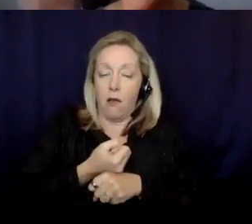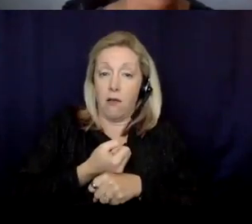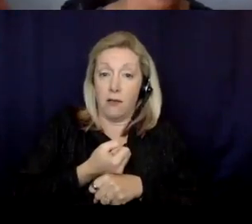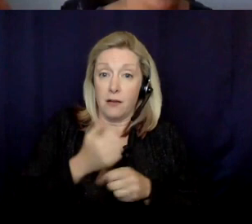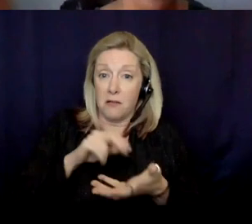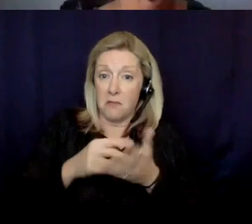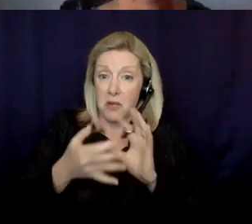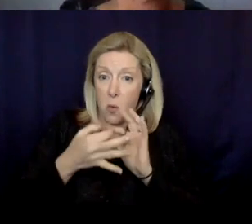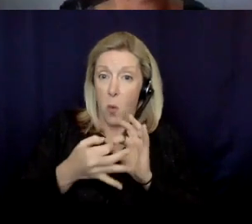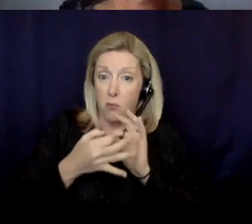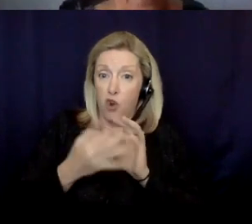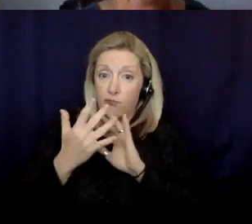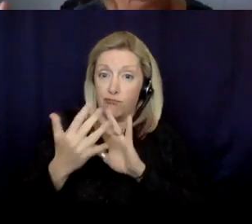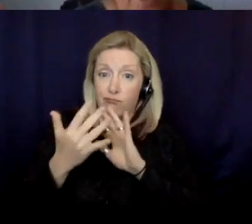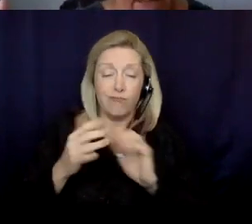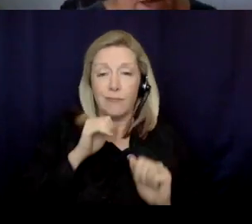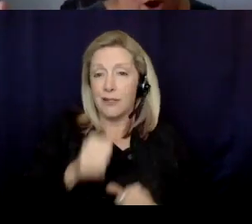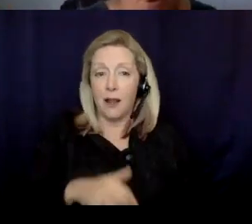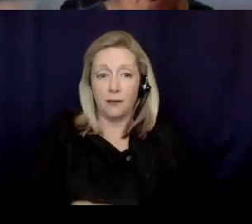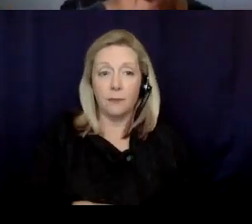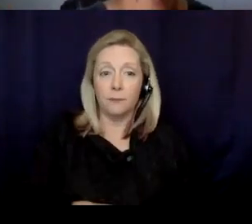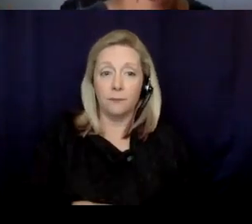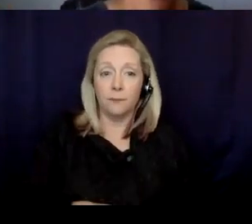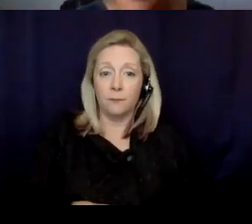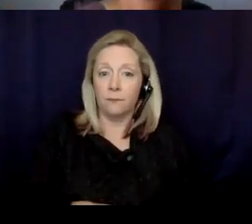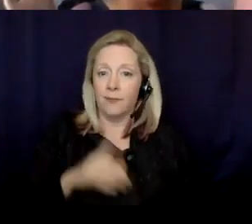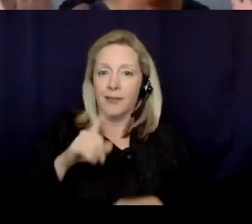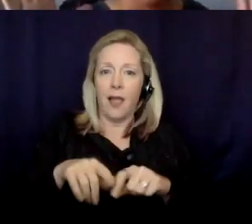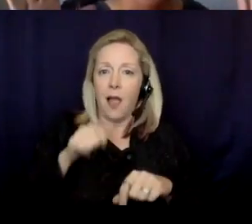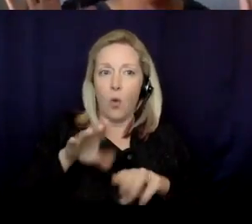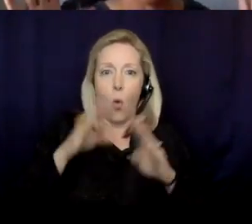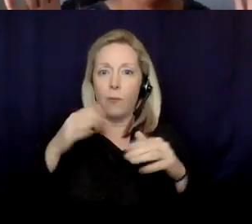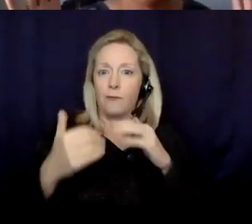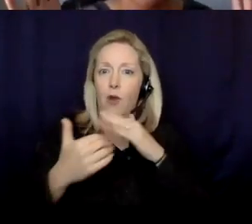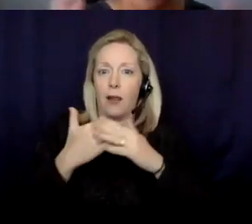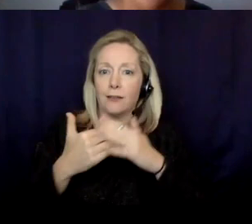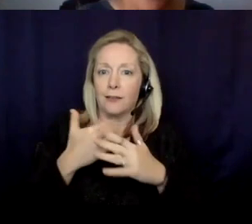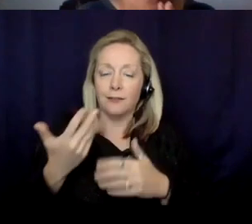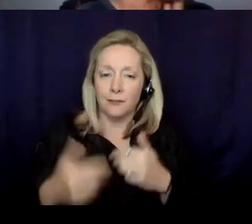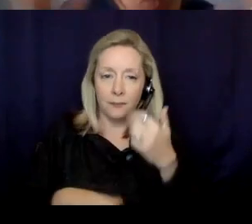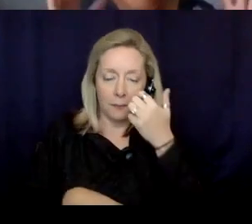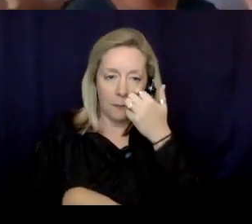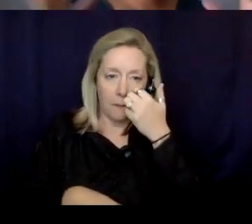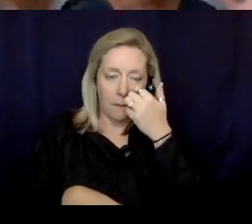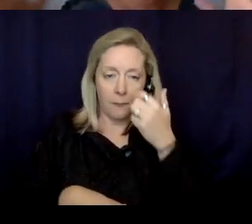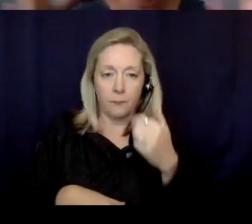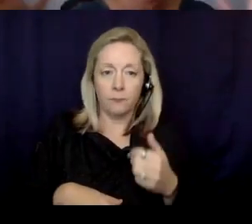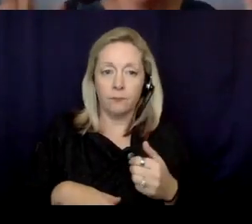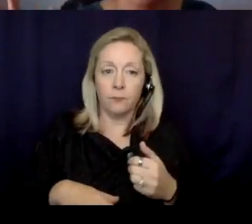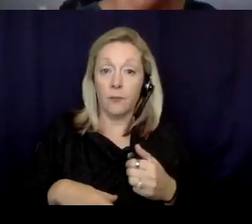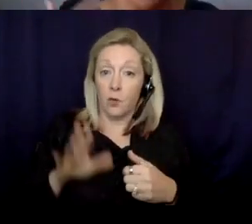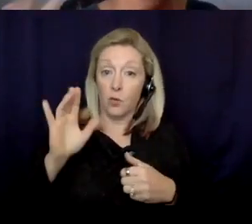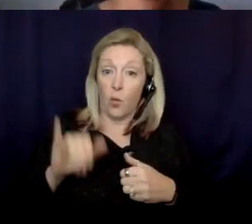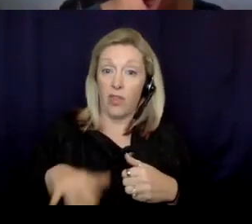not interested at all in what the speech therapist has to offer, because she just wants to get out. And so when she's in that